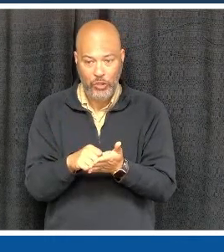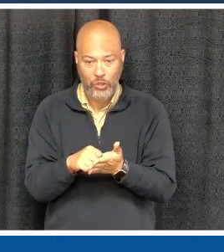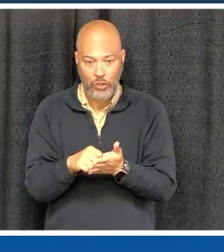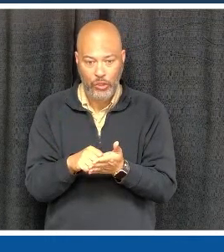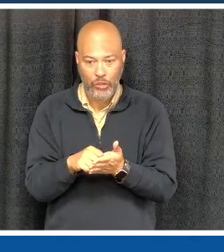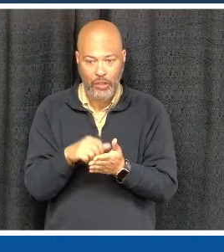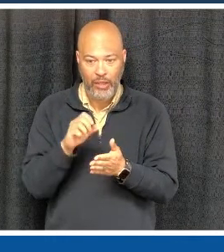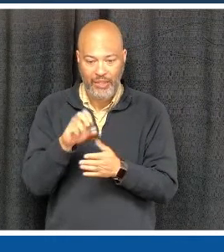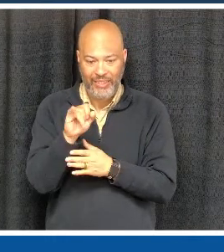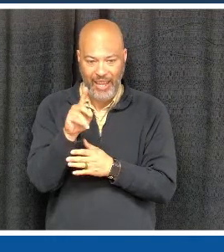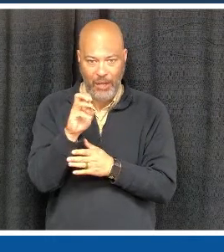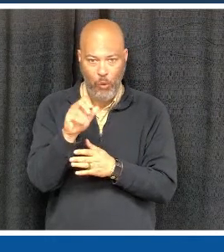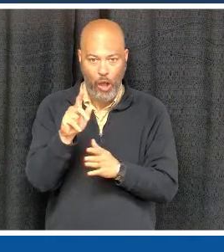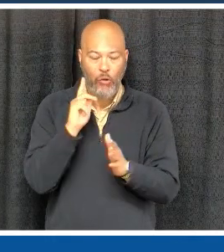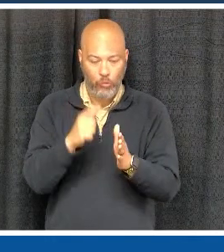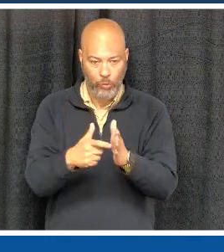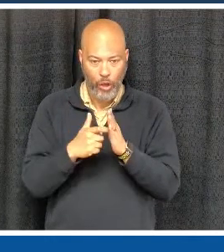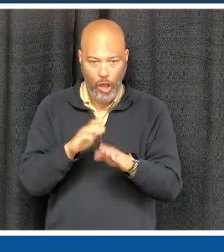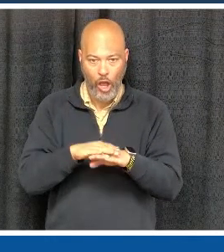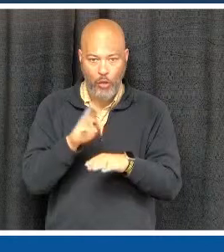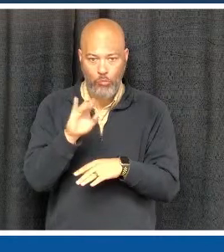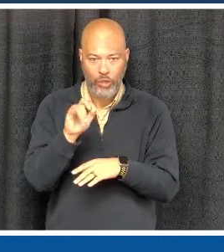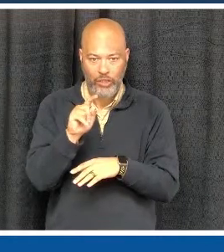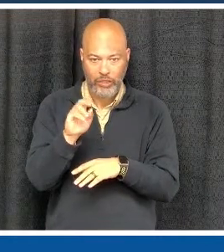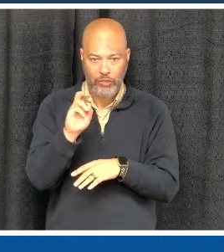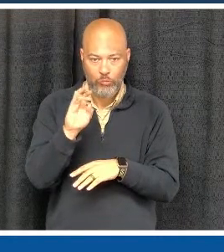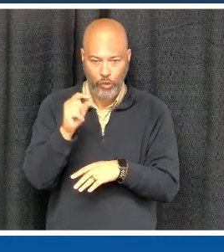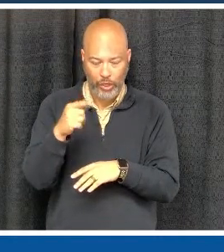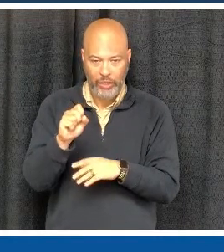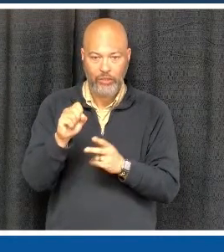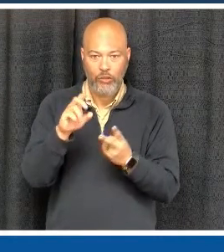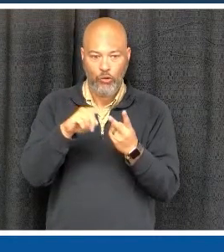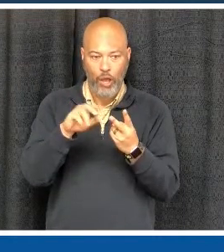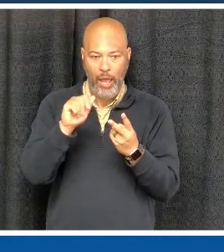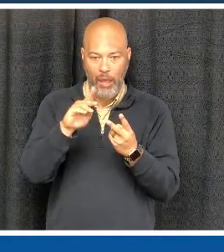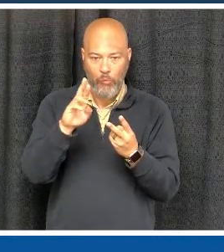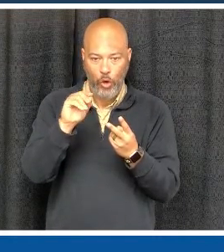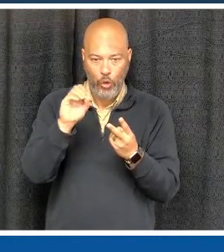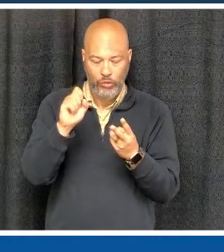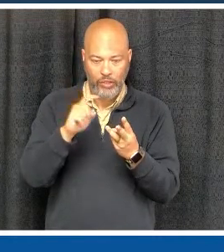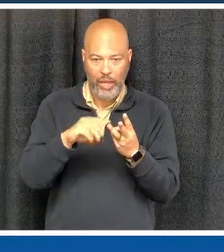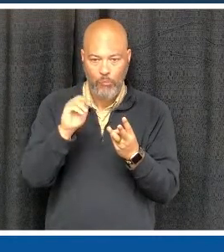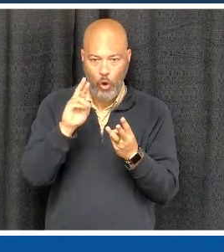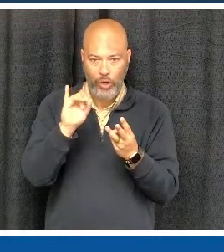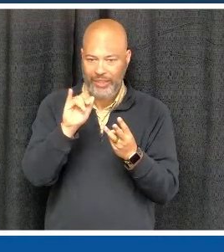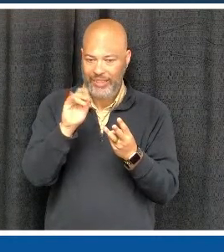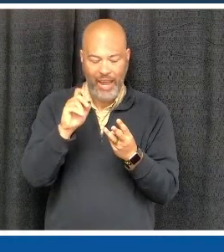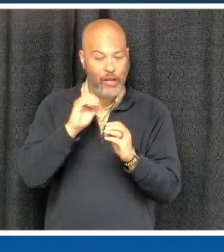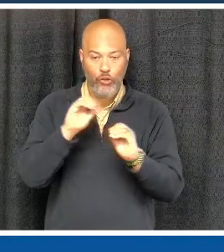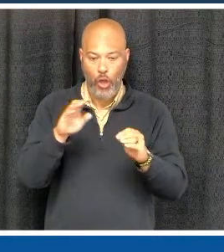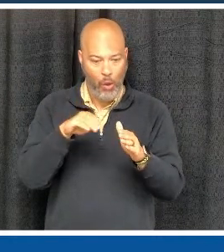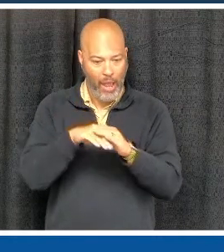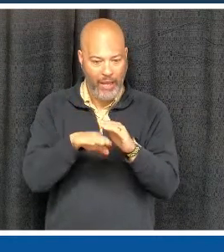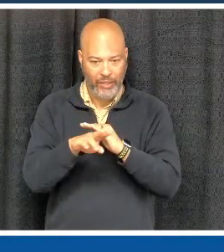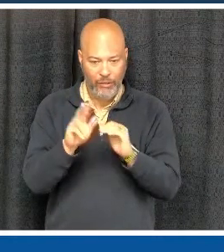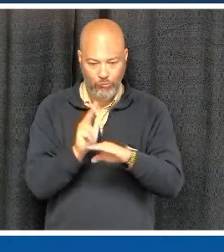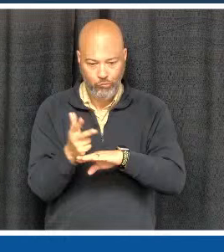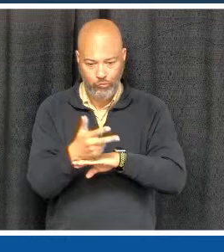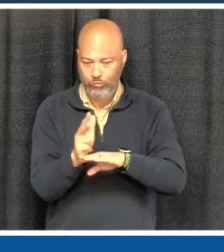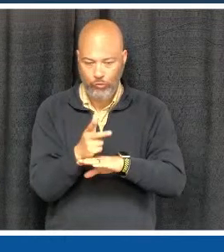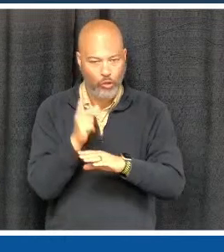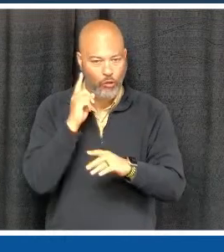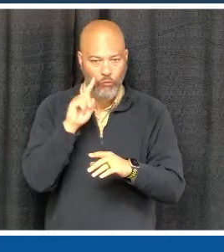That sidewalk would be required along Britton Springs, Ambrose, and Morningside Road, and that no access to Britton and Springs Road would be